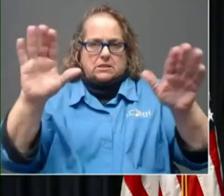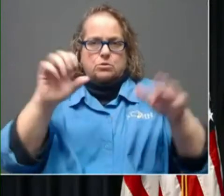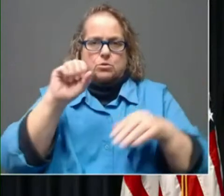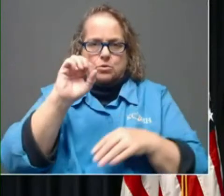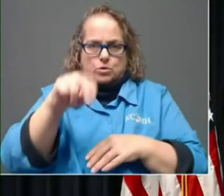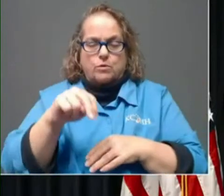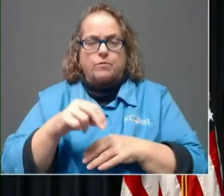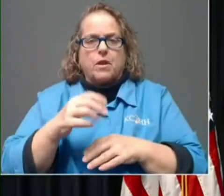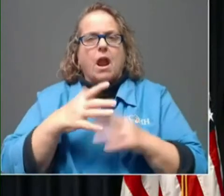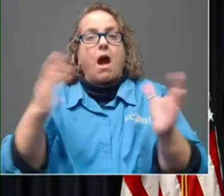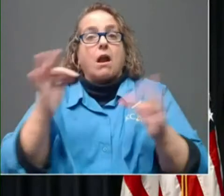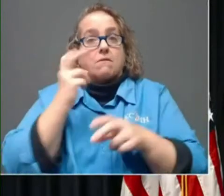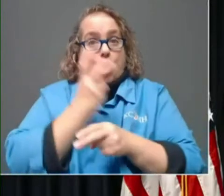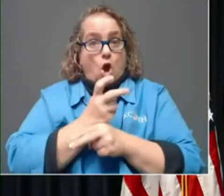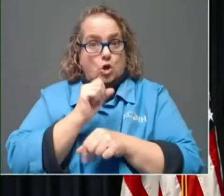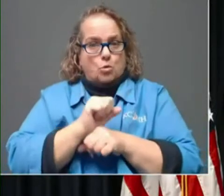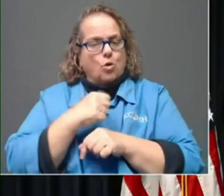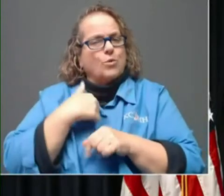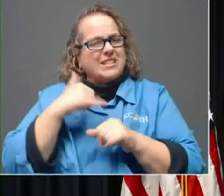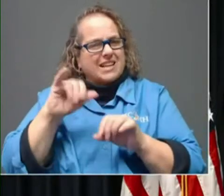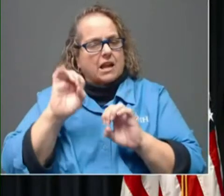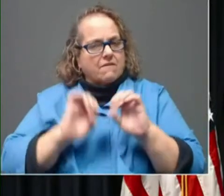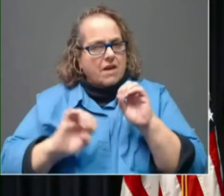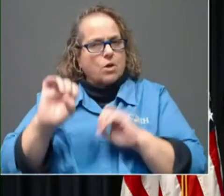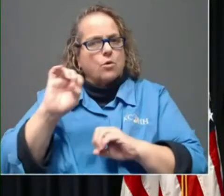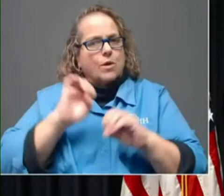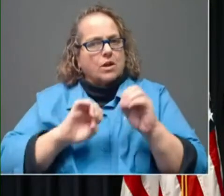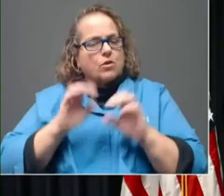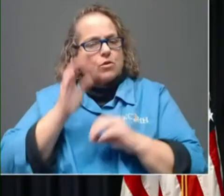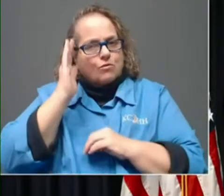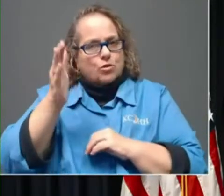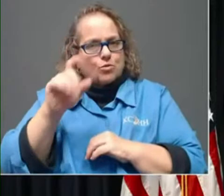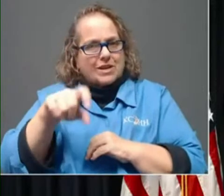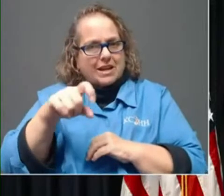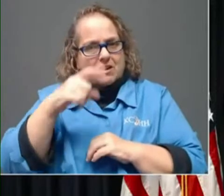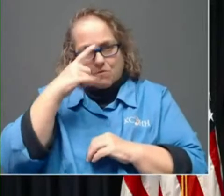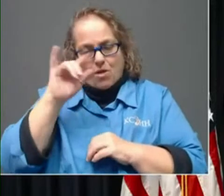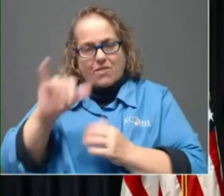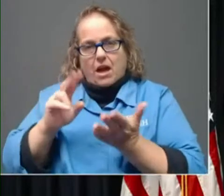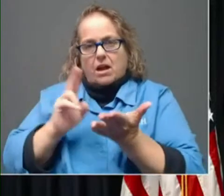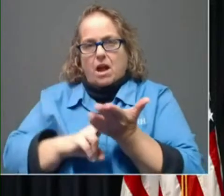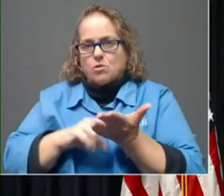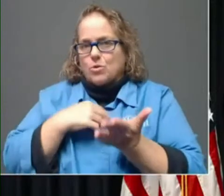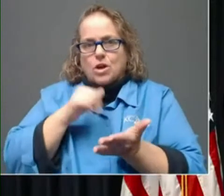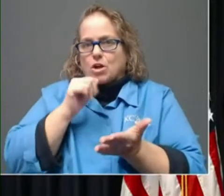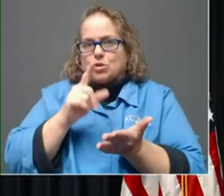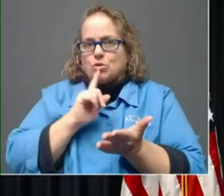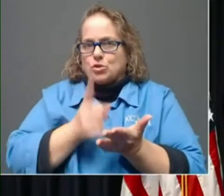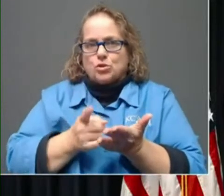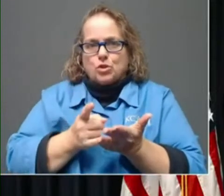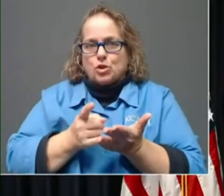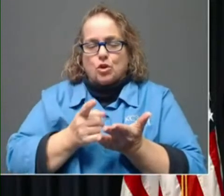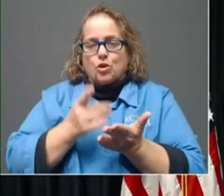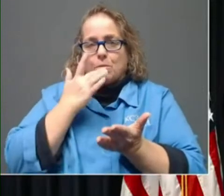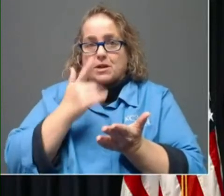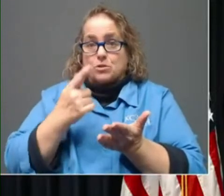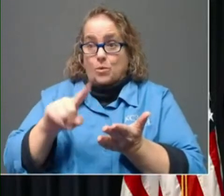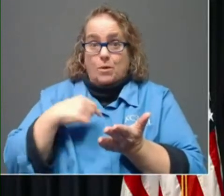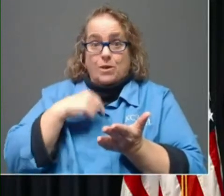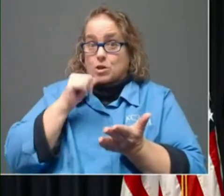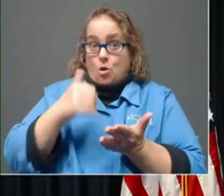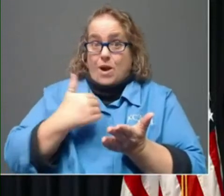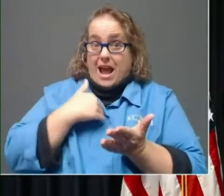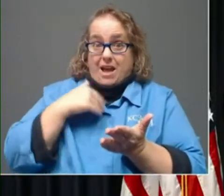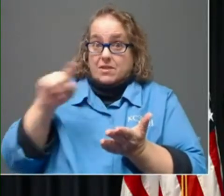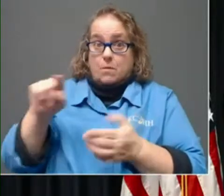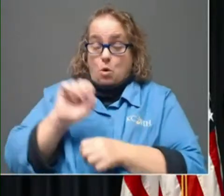still evaluating the future need for that contract. We lose people when we don't have them working with us.